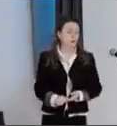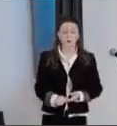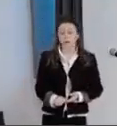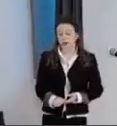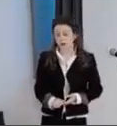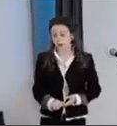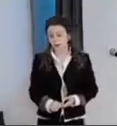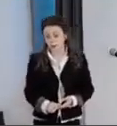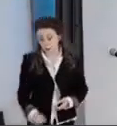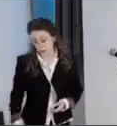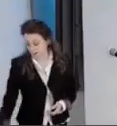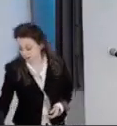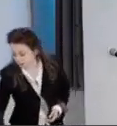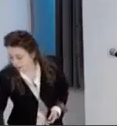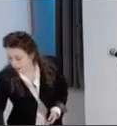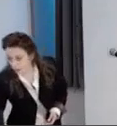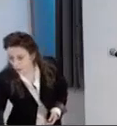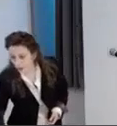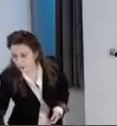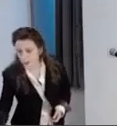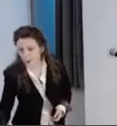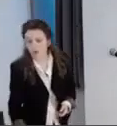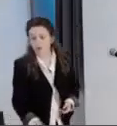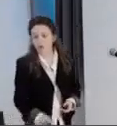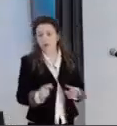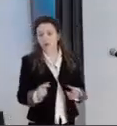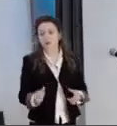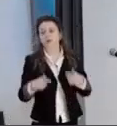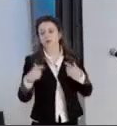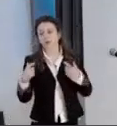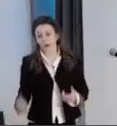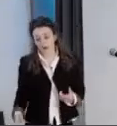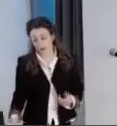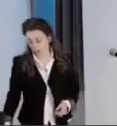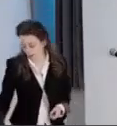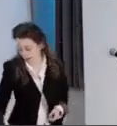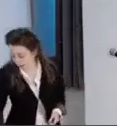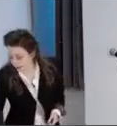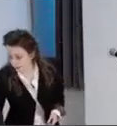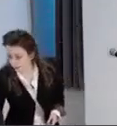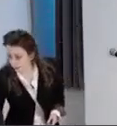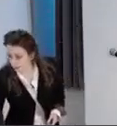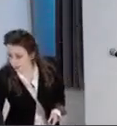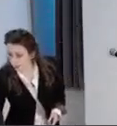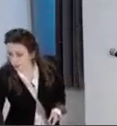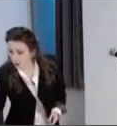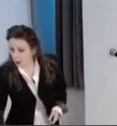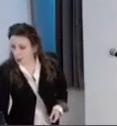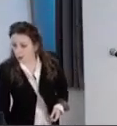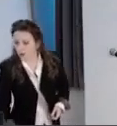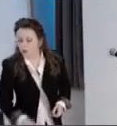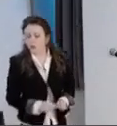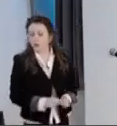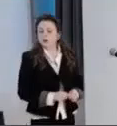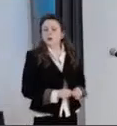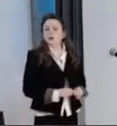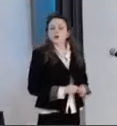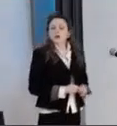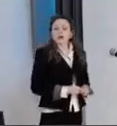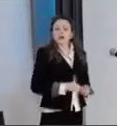of the view that I put forward. So let me start with Zangwill's anti-cognitivist.